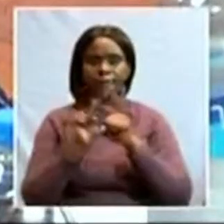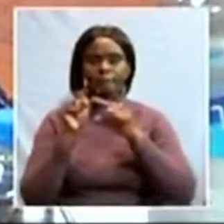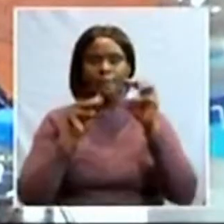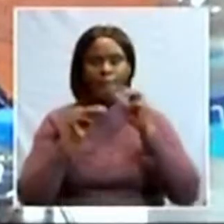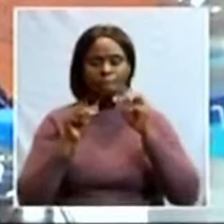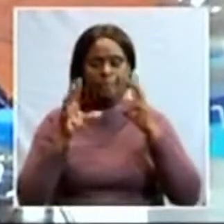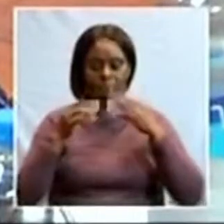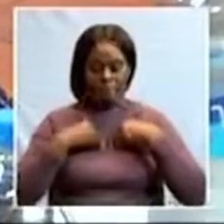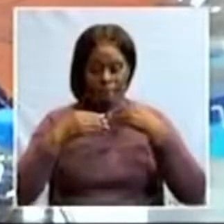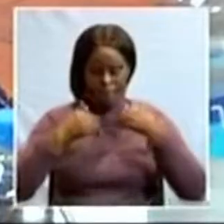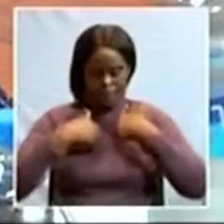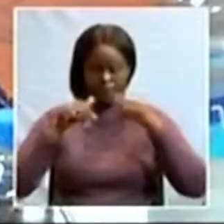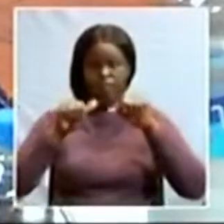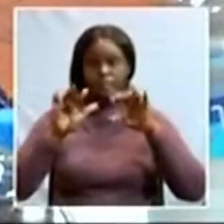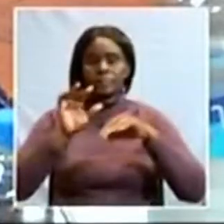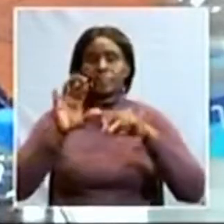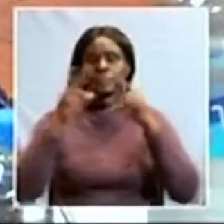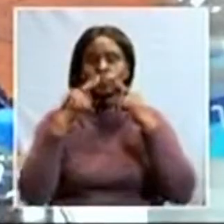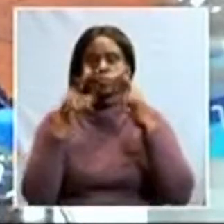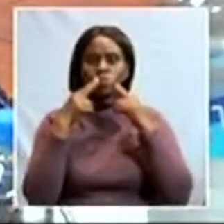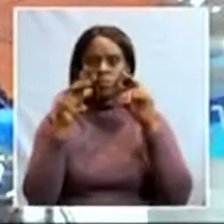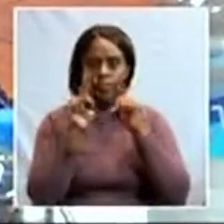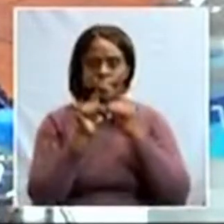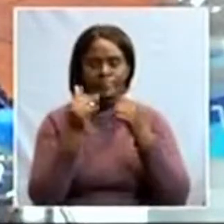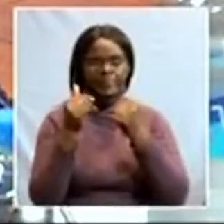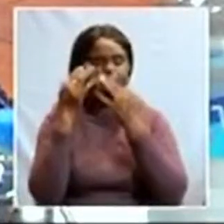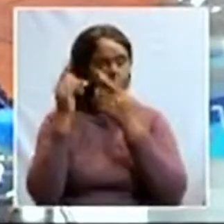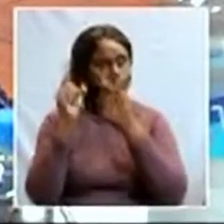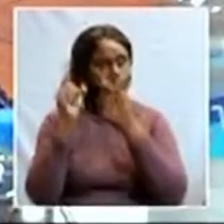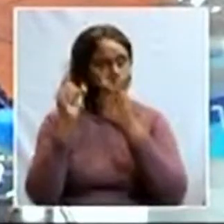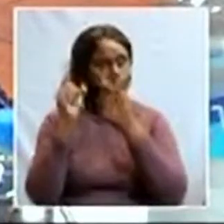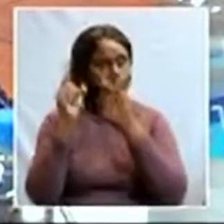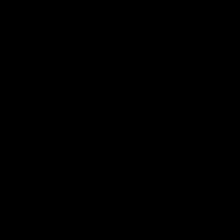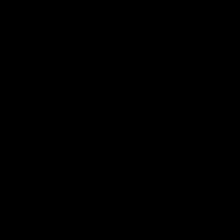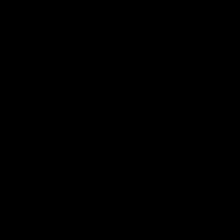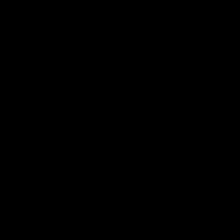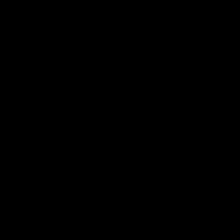Management acknowledges the auditor's findings and wish to state